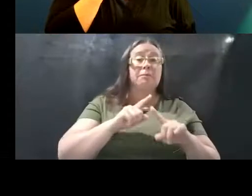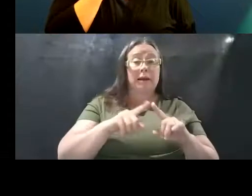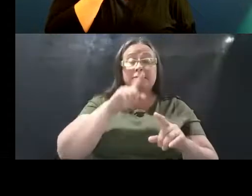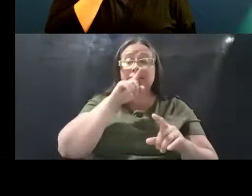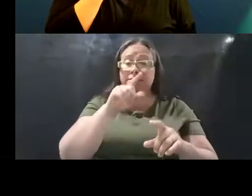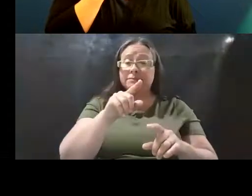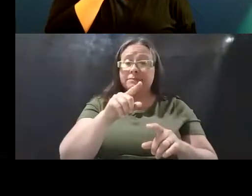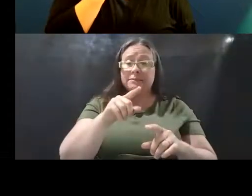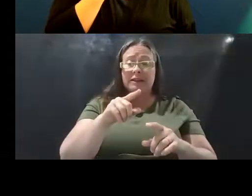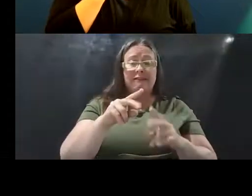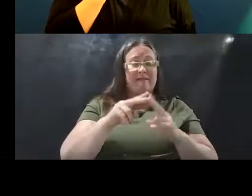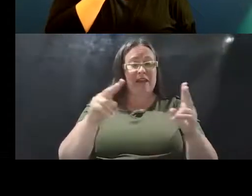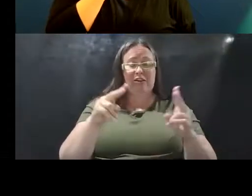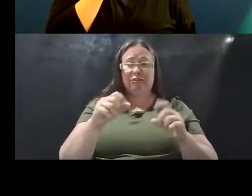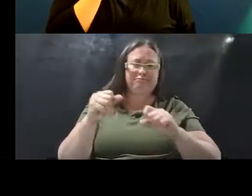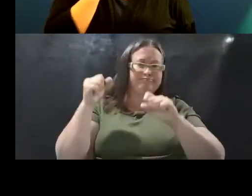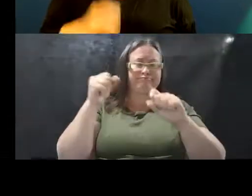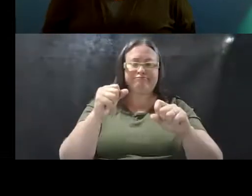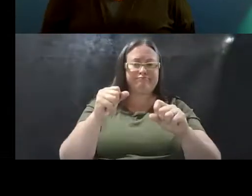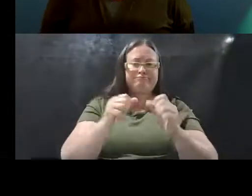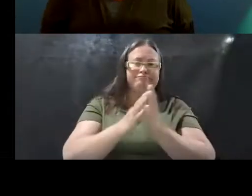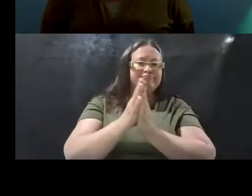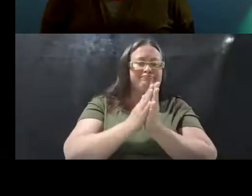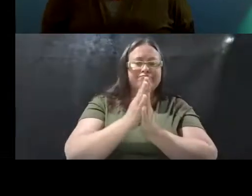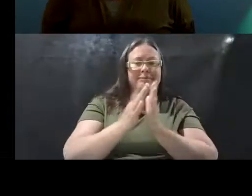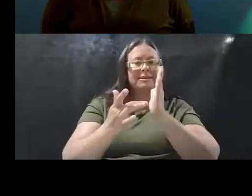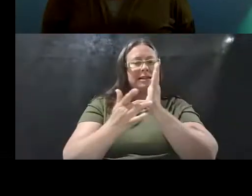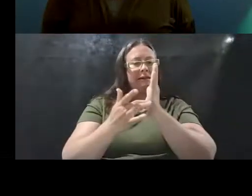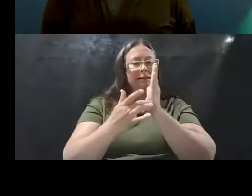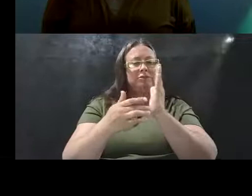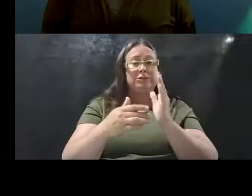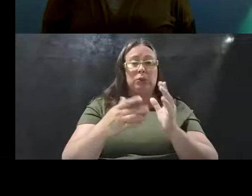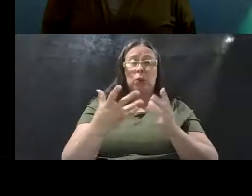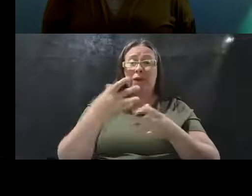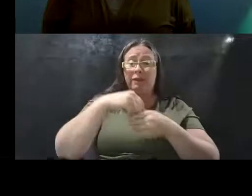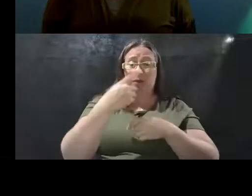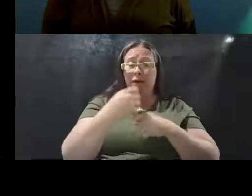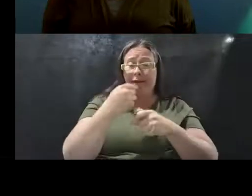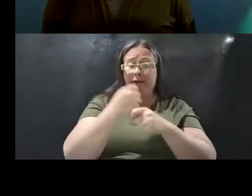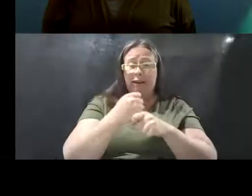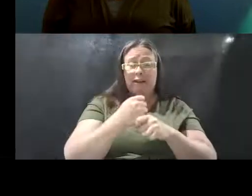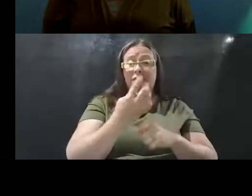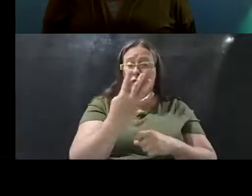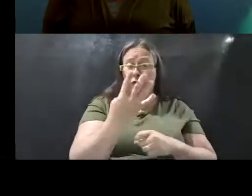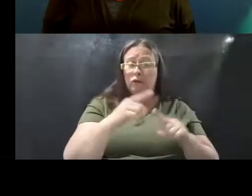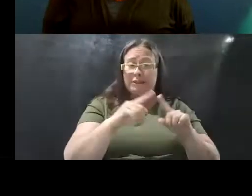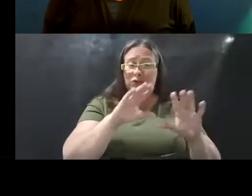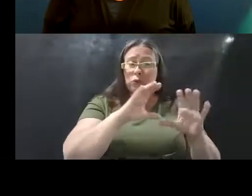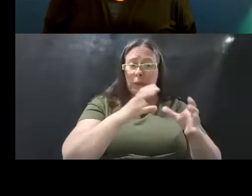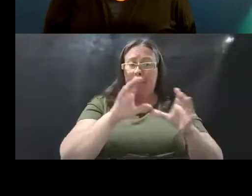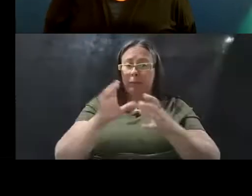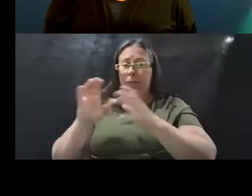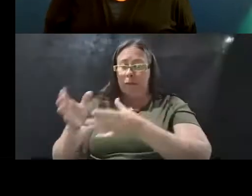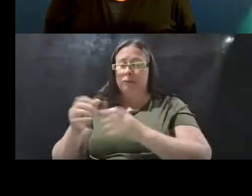robust technology. And within a year, 4 other independent groups actually showed that they could actually